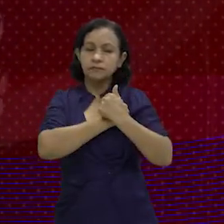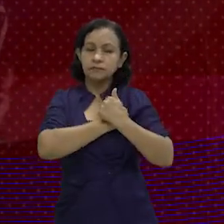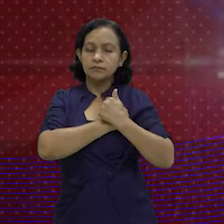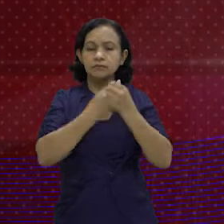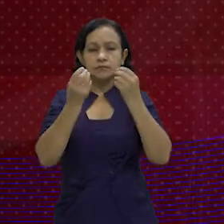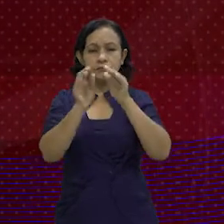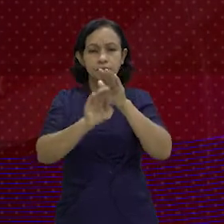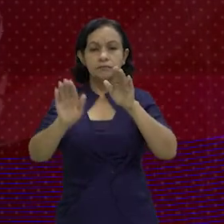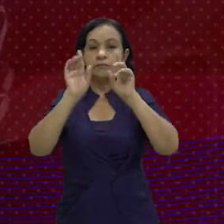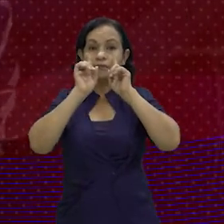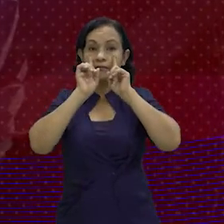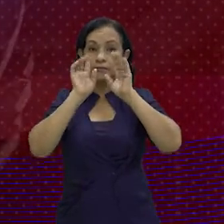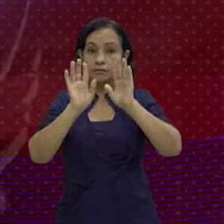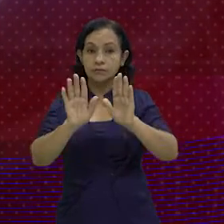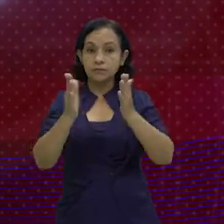aspect